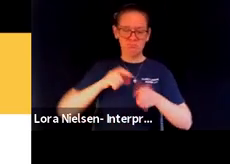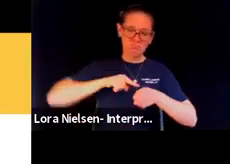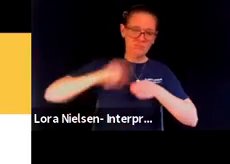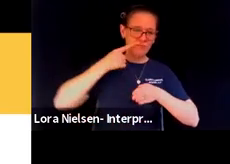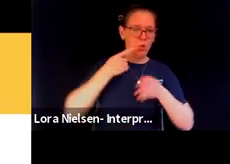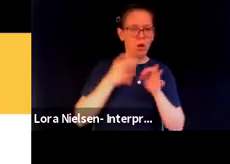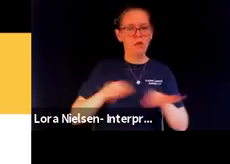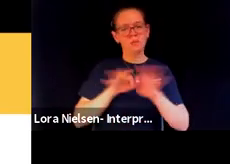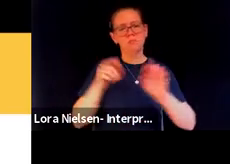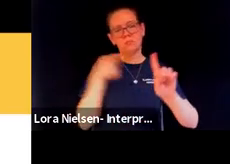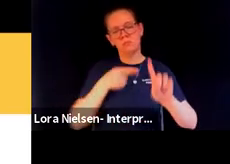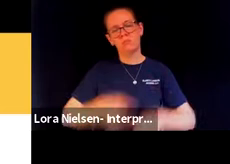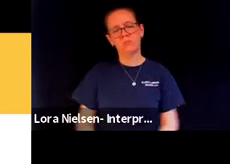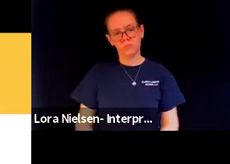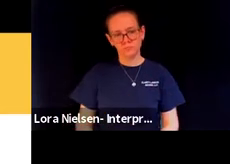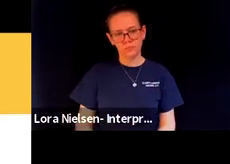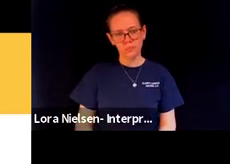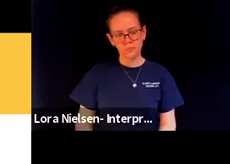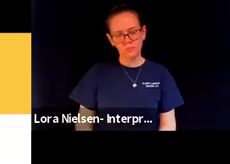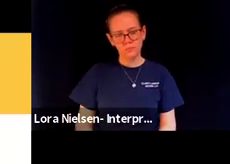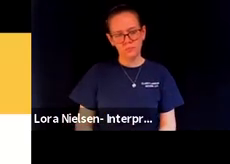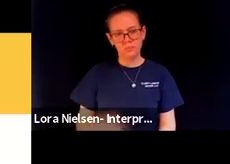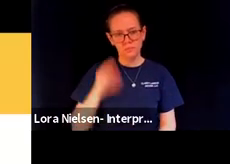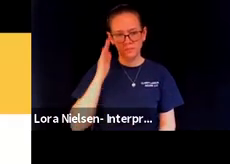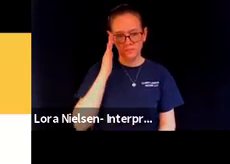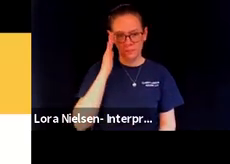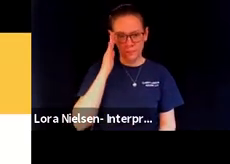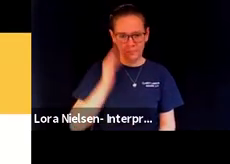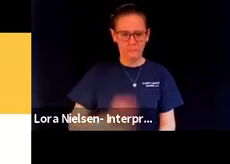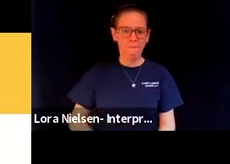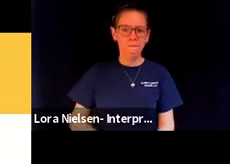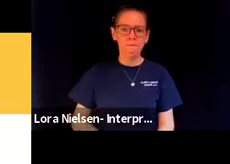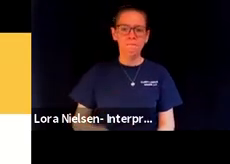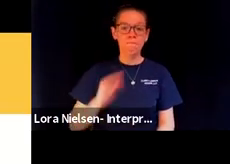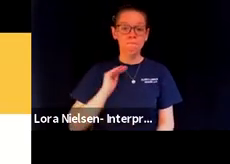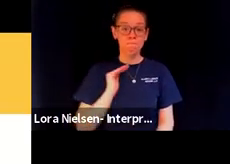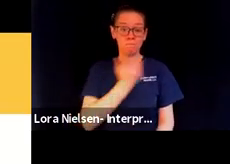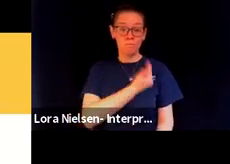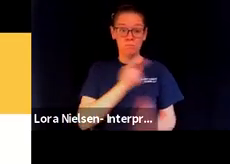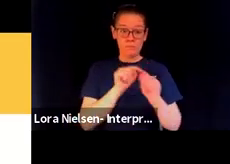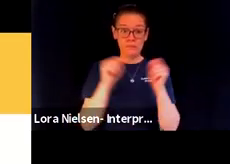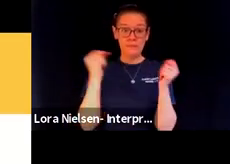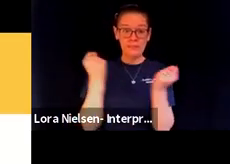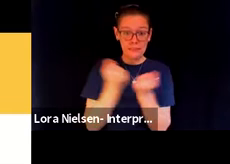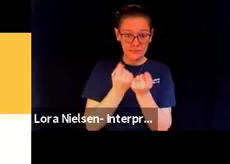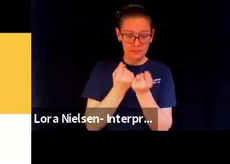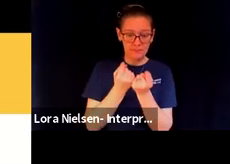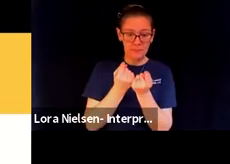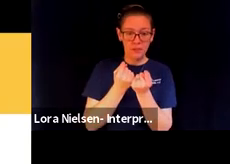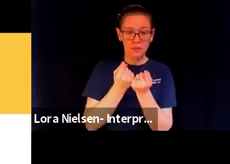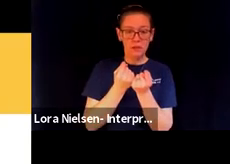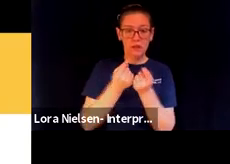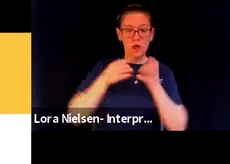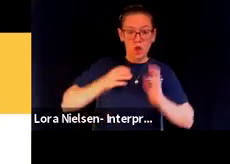So our team is really working to understand all of the customer needs. So understanding what you guys need when you're coming in, understanding what the district needs, understanding